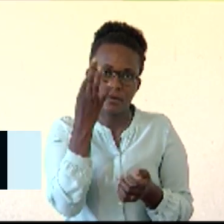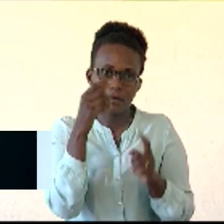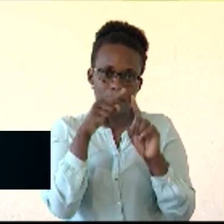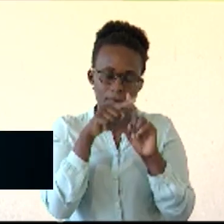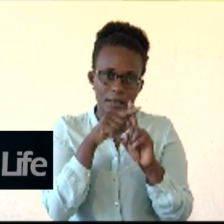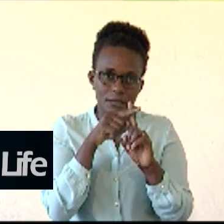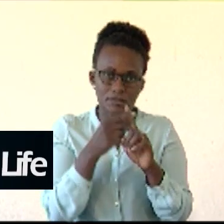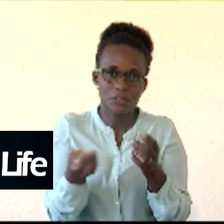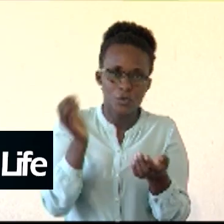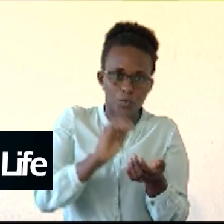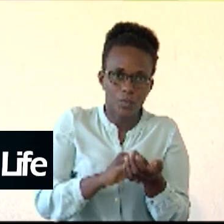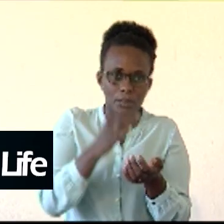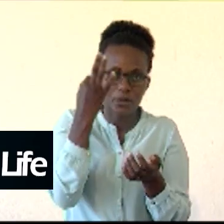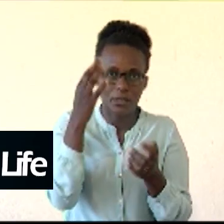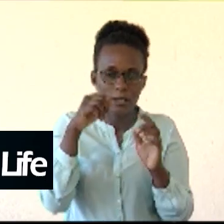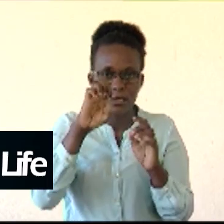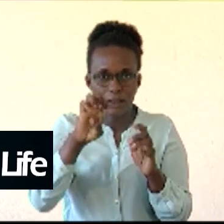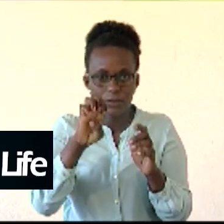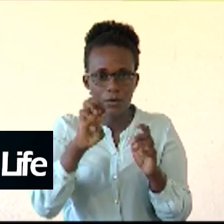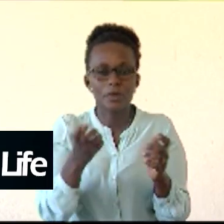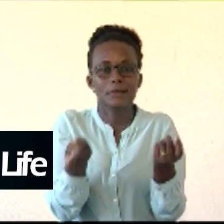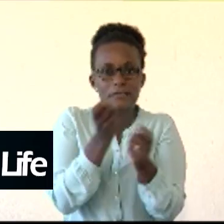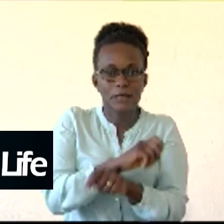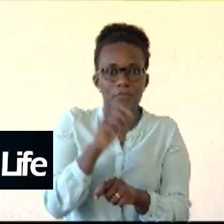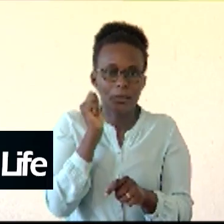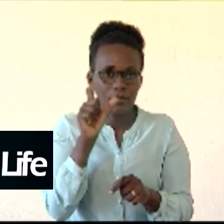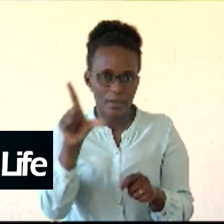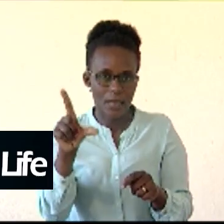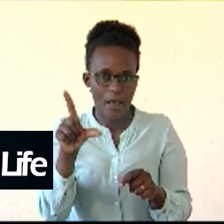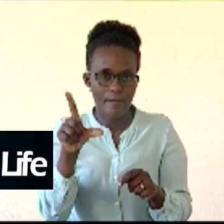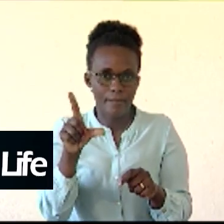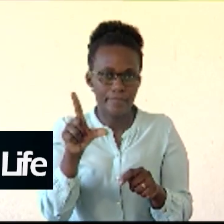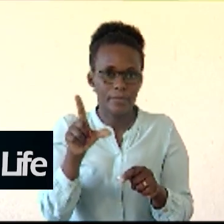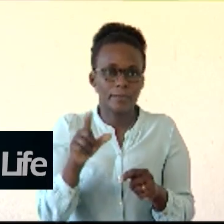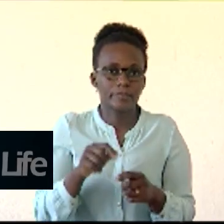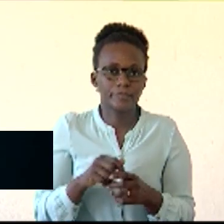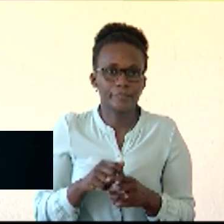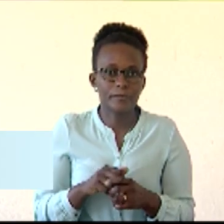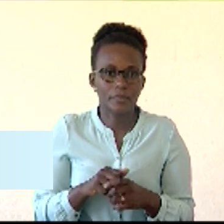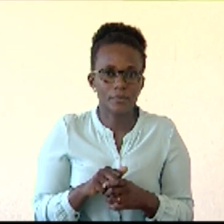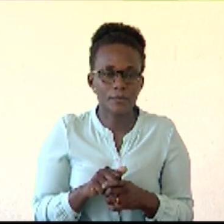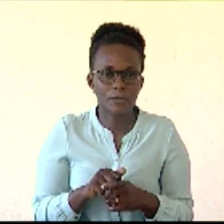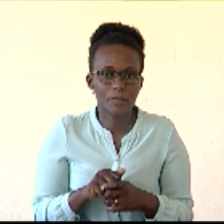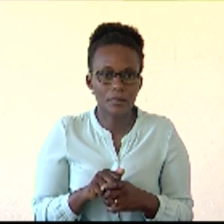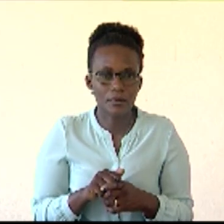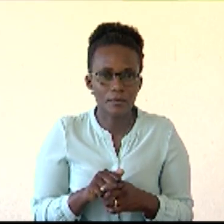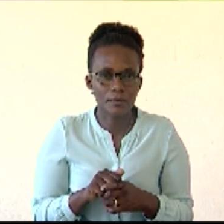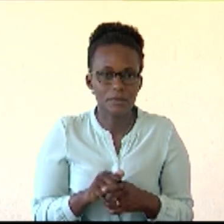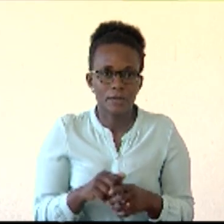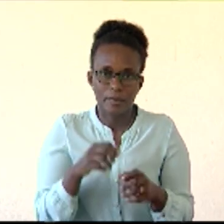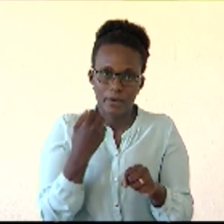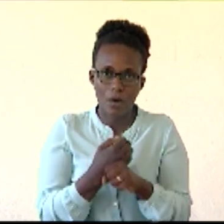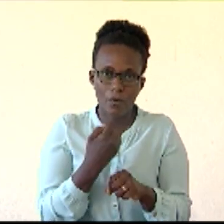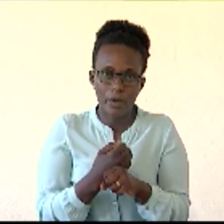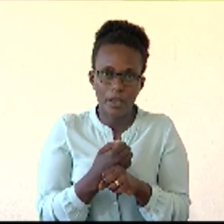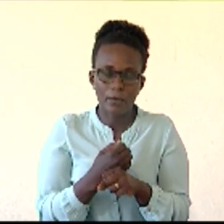the positive anode changing into oxygen. Remember, oxygen is produced at the anode, and the anode is